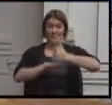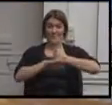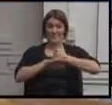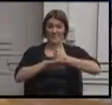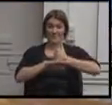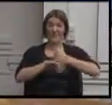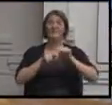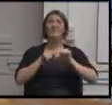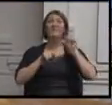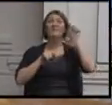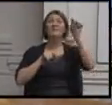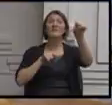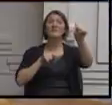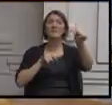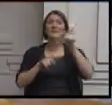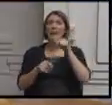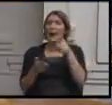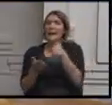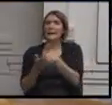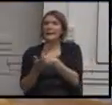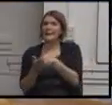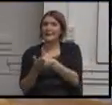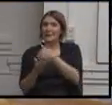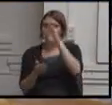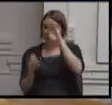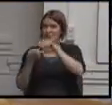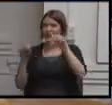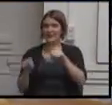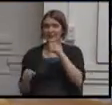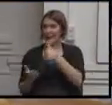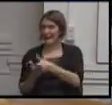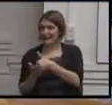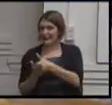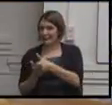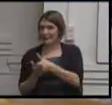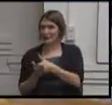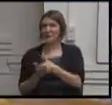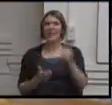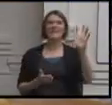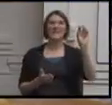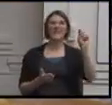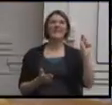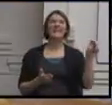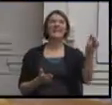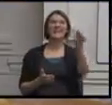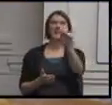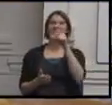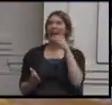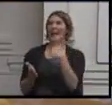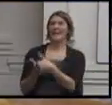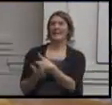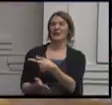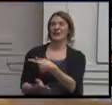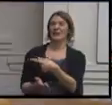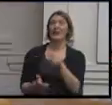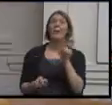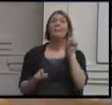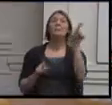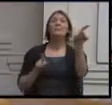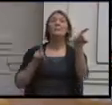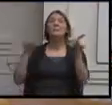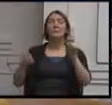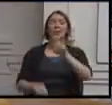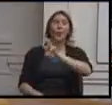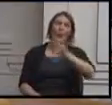beyond 5 road miles of a fire station. There are only 50 of them, and they're in various sections of far